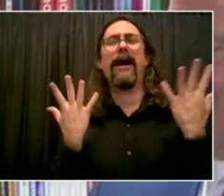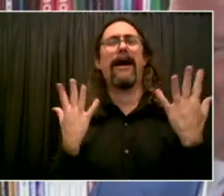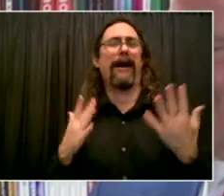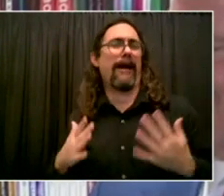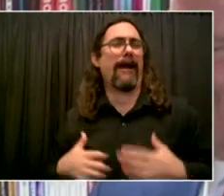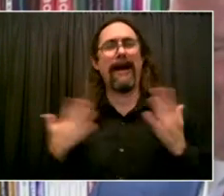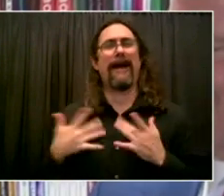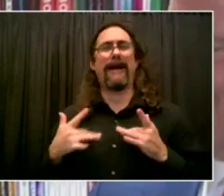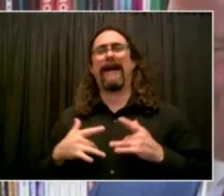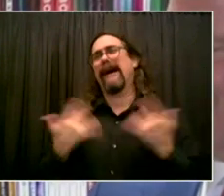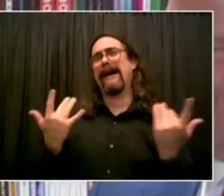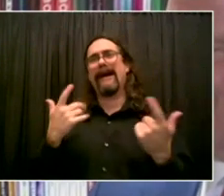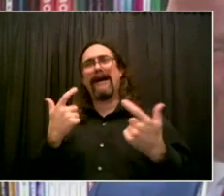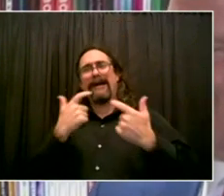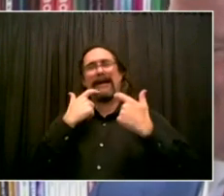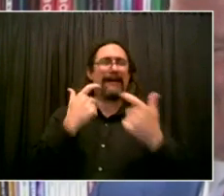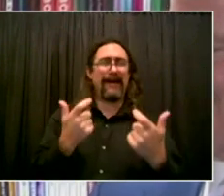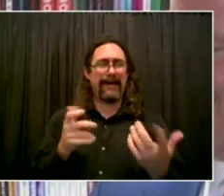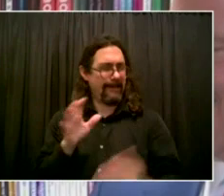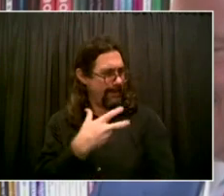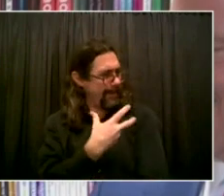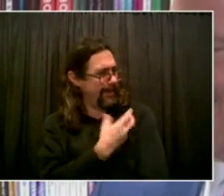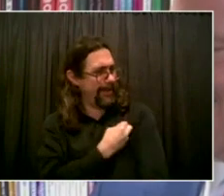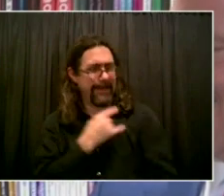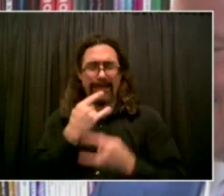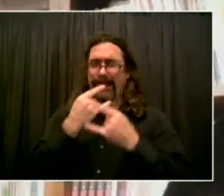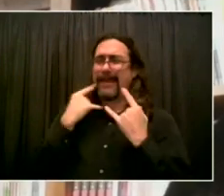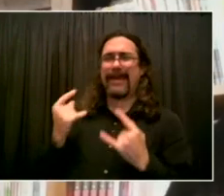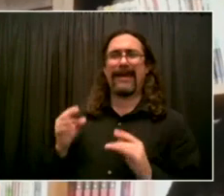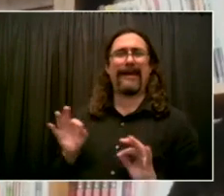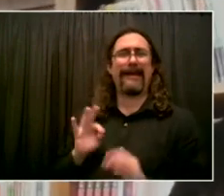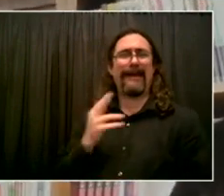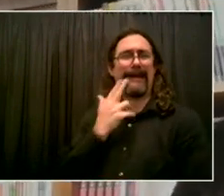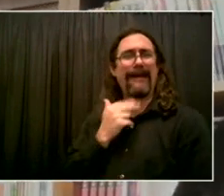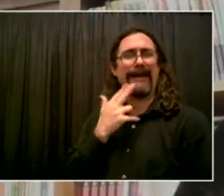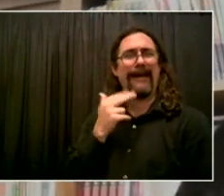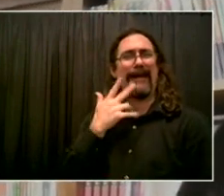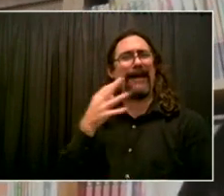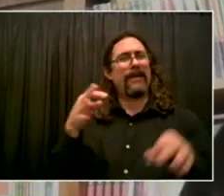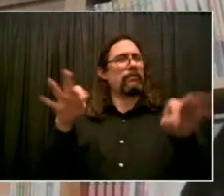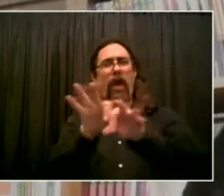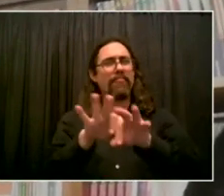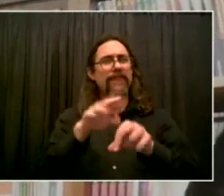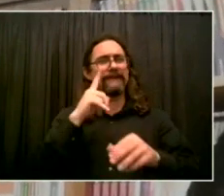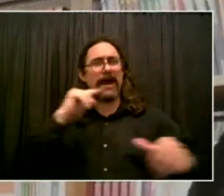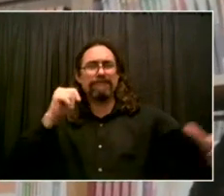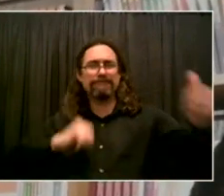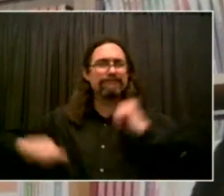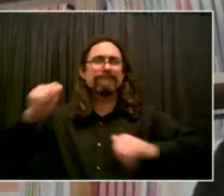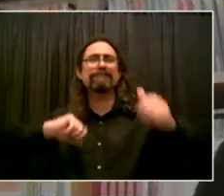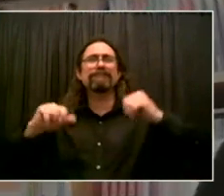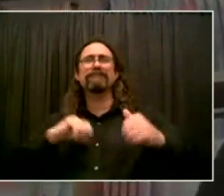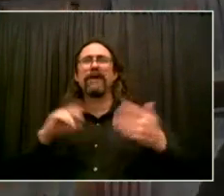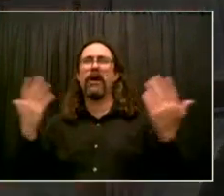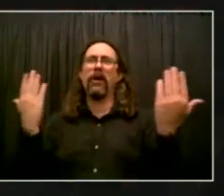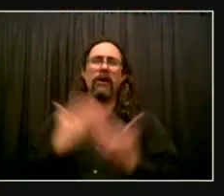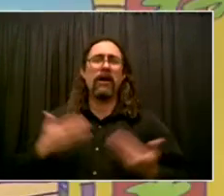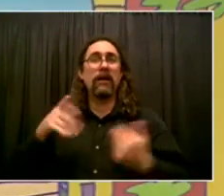you can appreciate live theater, so you can come into this store and enjoy the drama bookshop. I'm incredibly grateful for this proclamation.